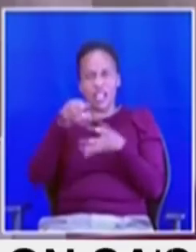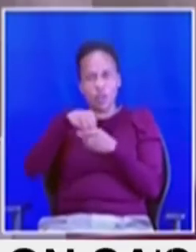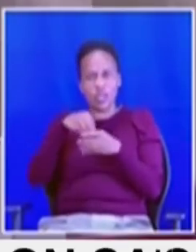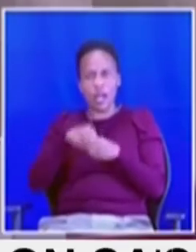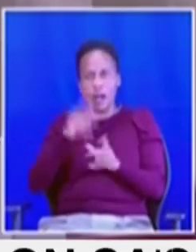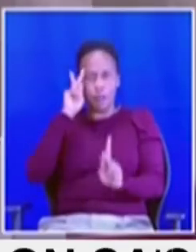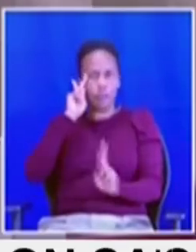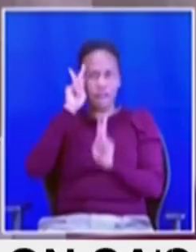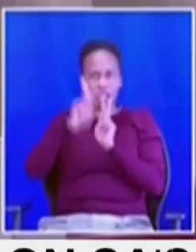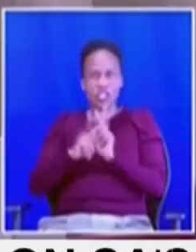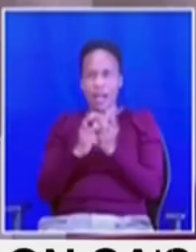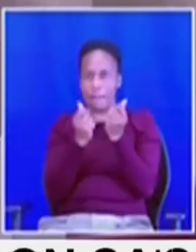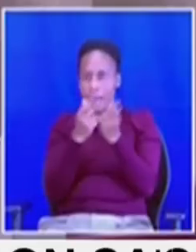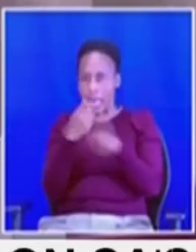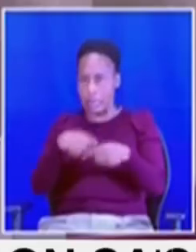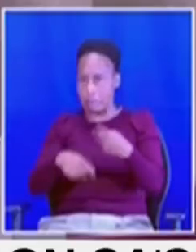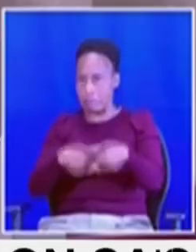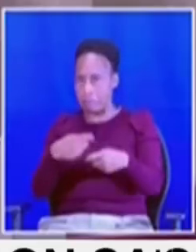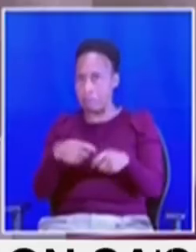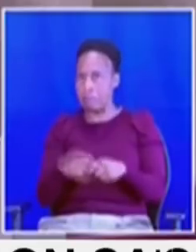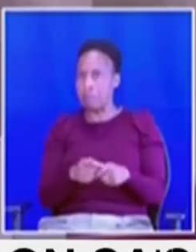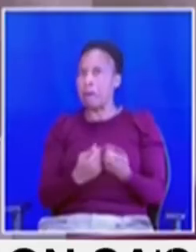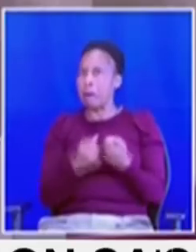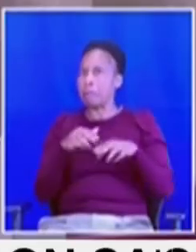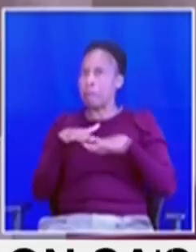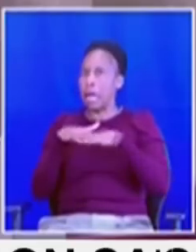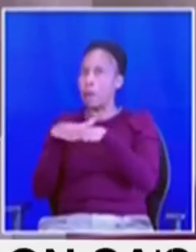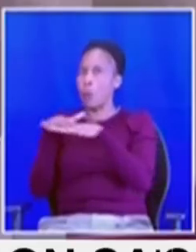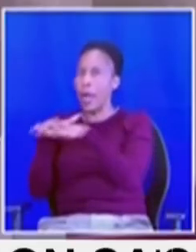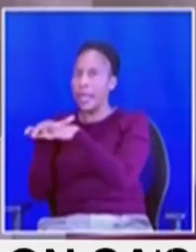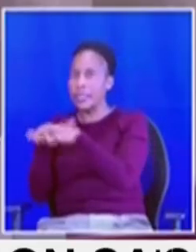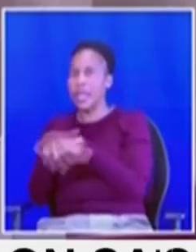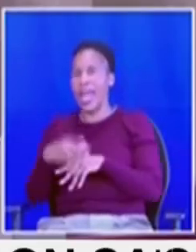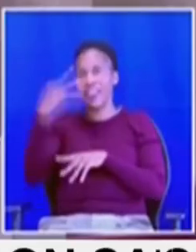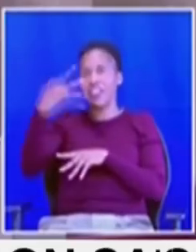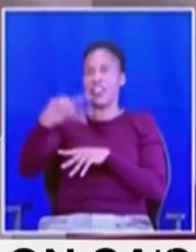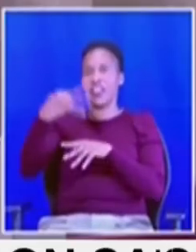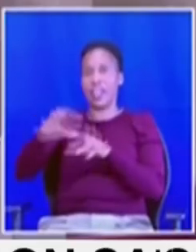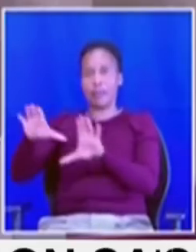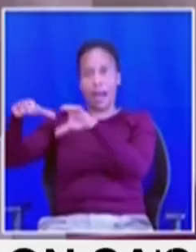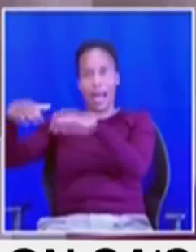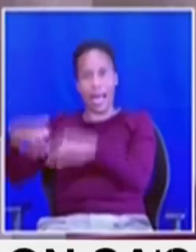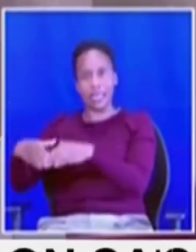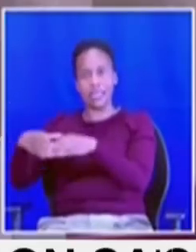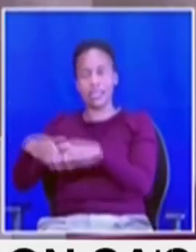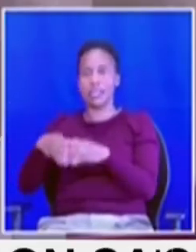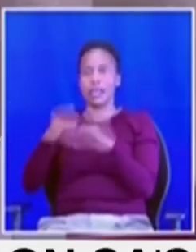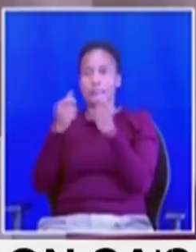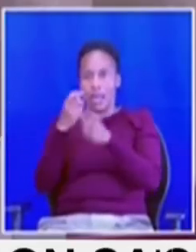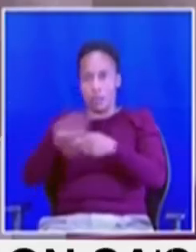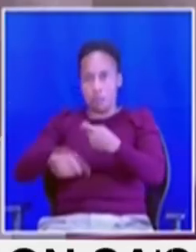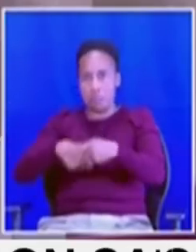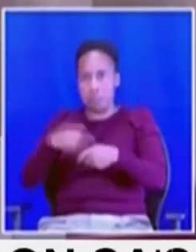laundering networks and also third-party money laundering, as well as identifying,